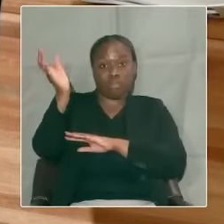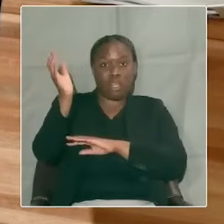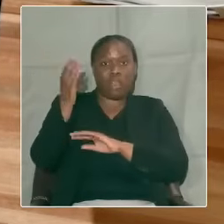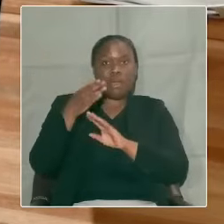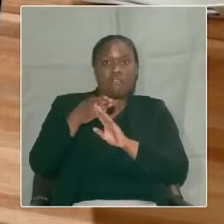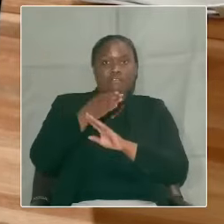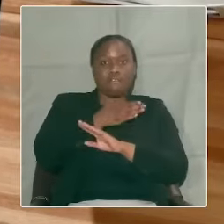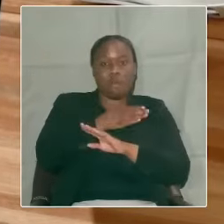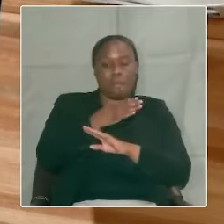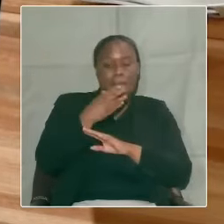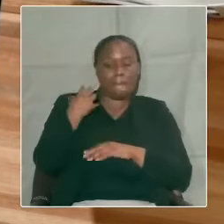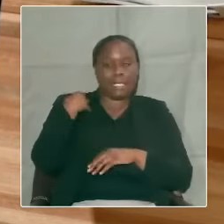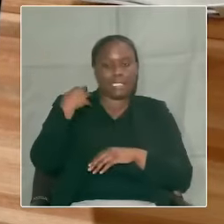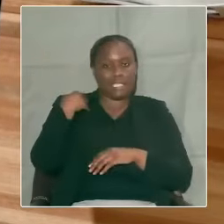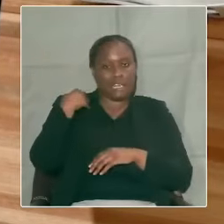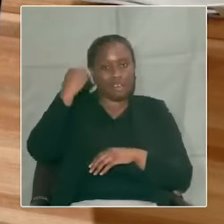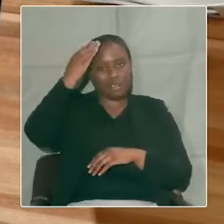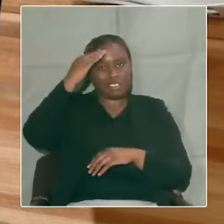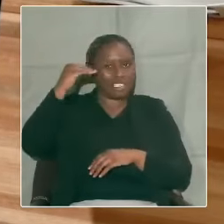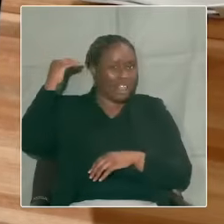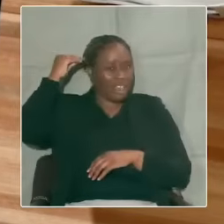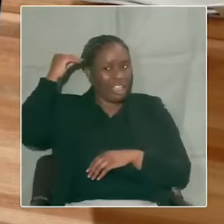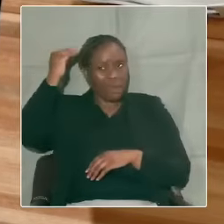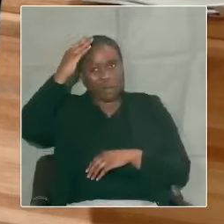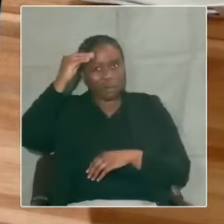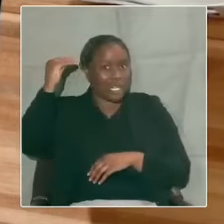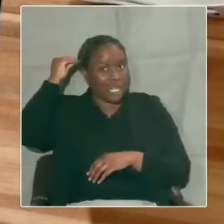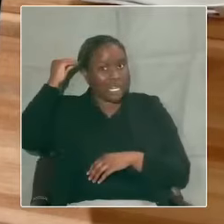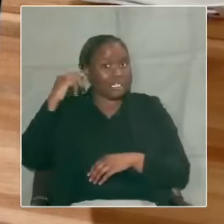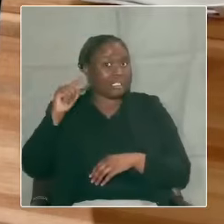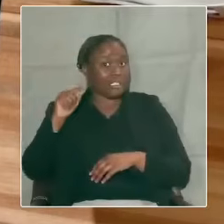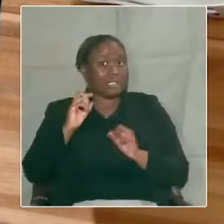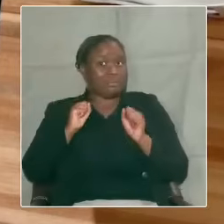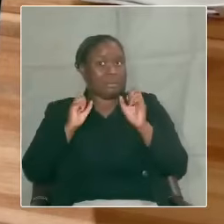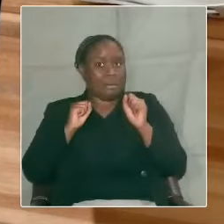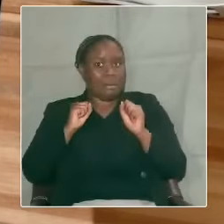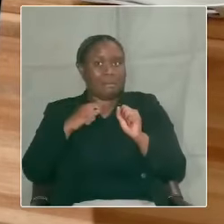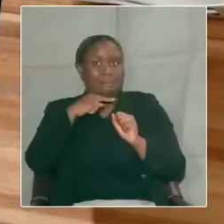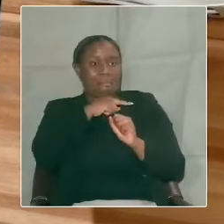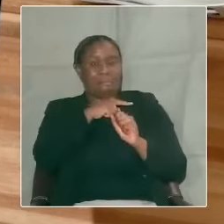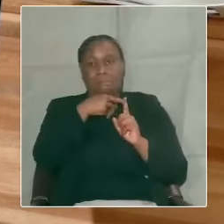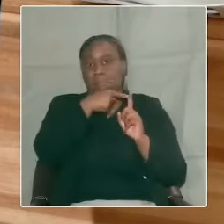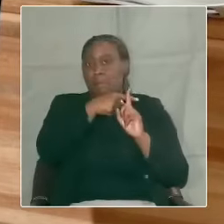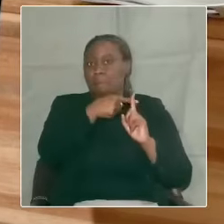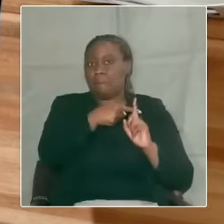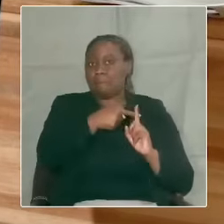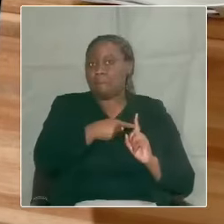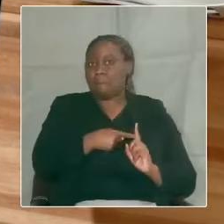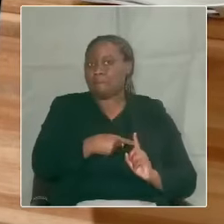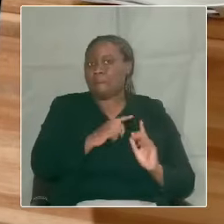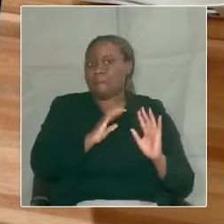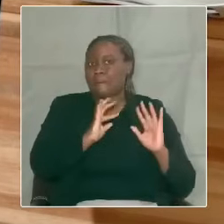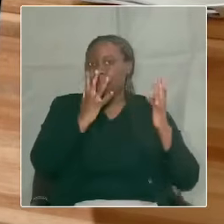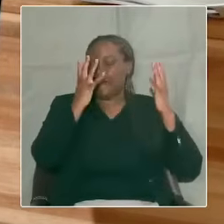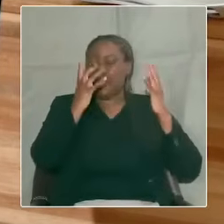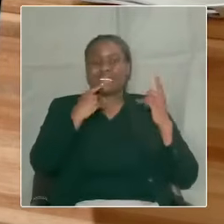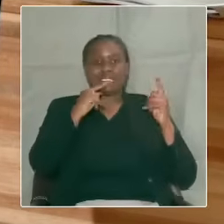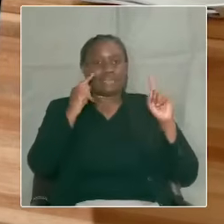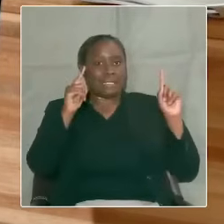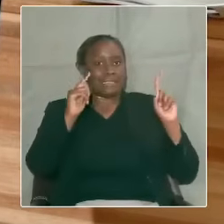Police, Minister Cele, wherein he expressed the IMC's positive view of the PKTT and its